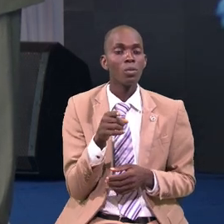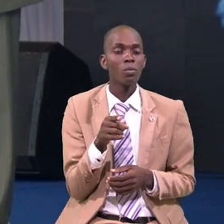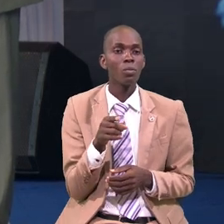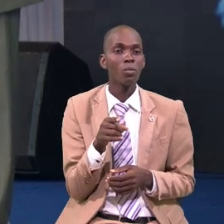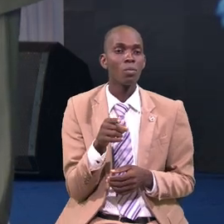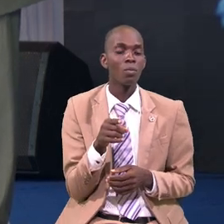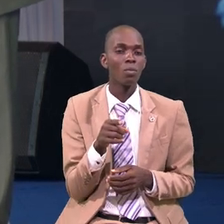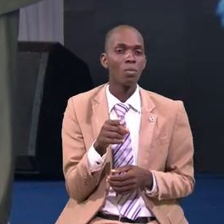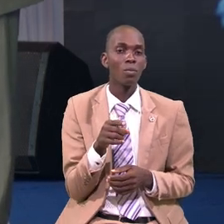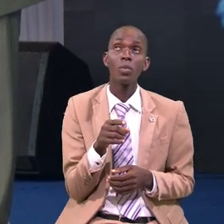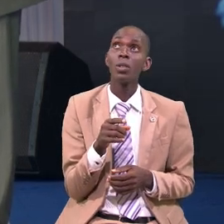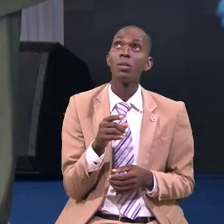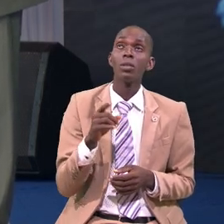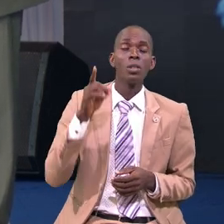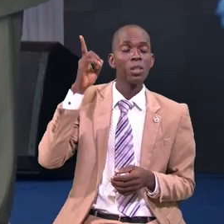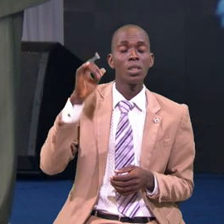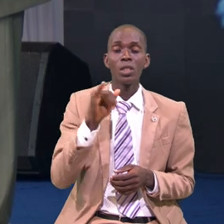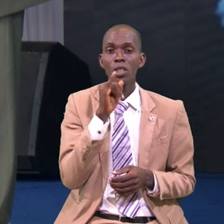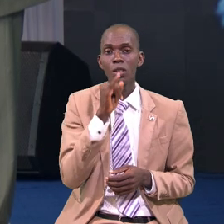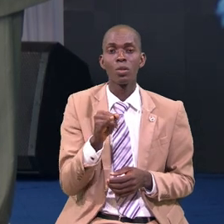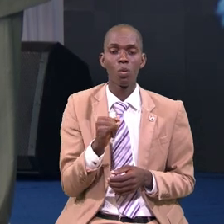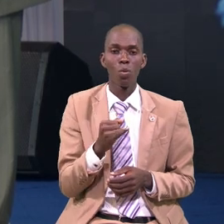is whiter than snow.